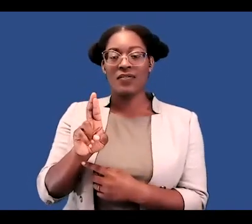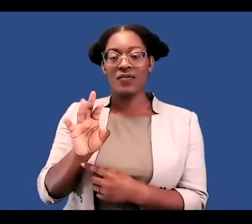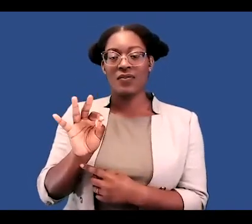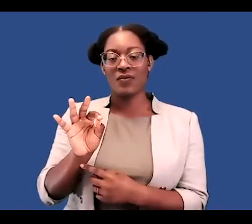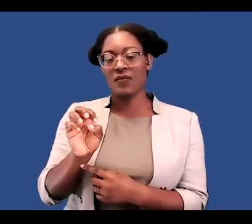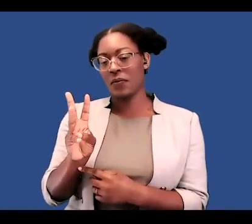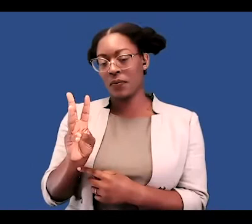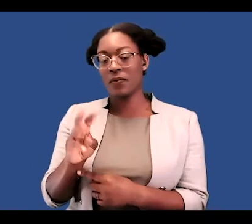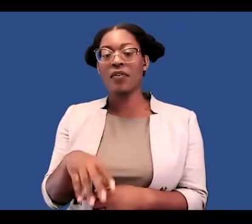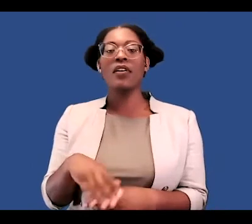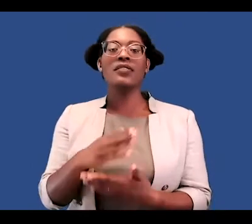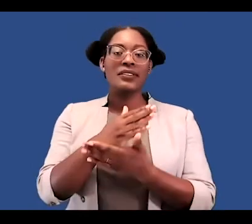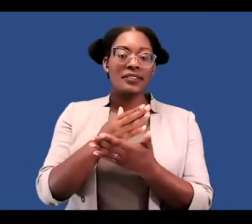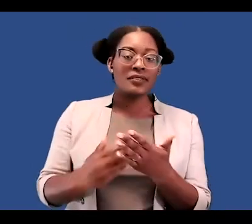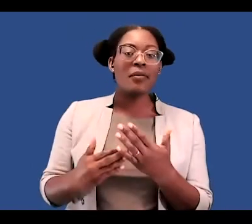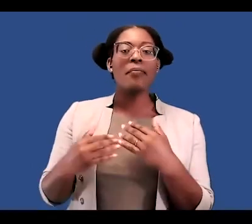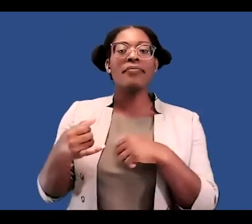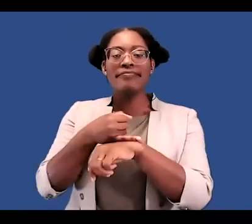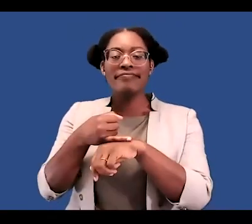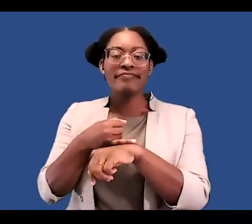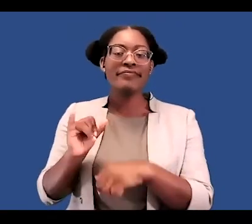Caribbean locations,